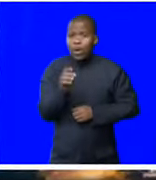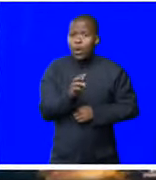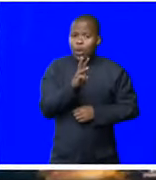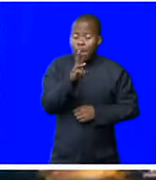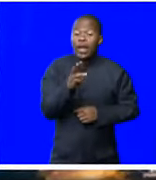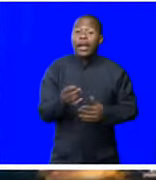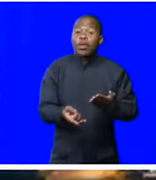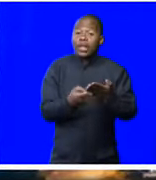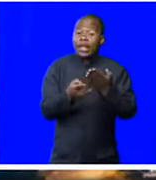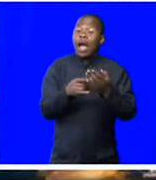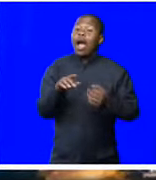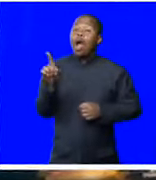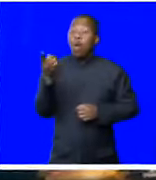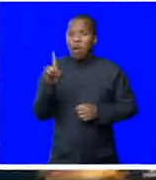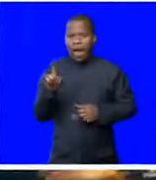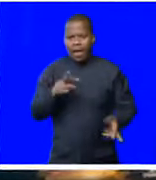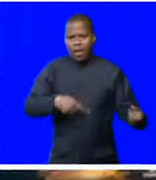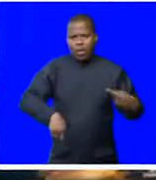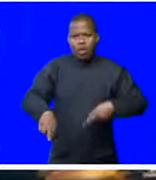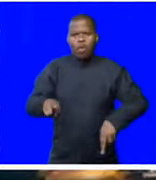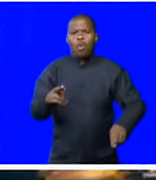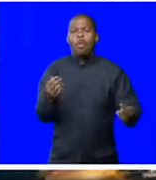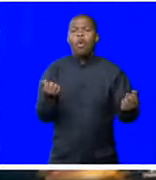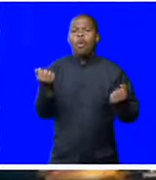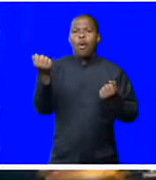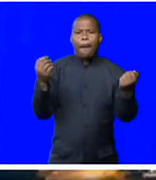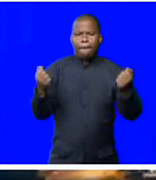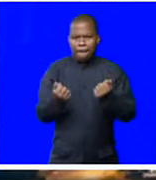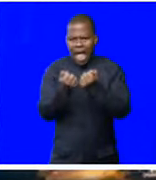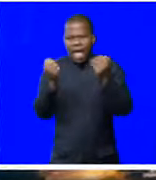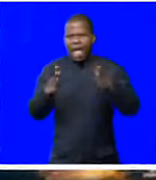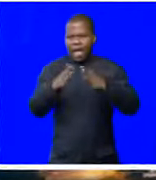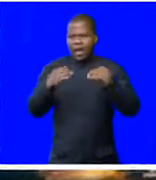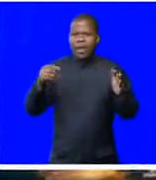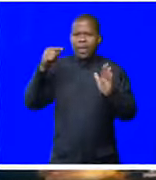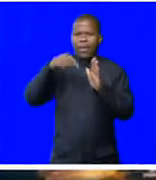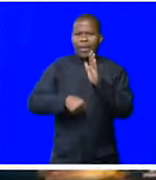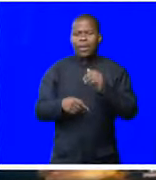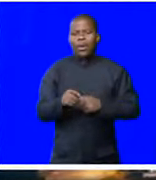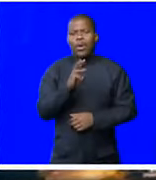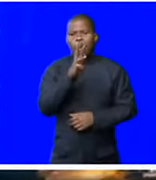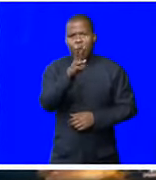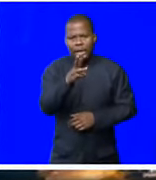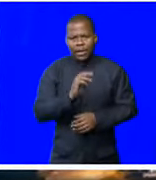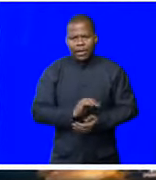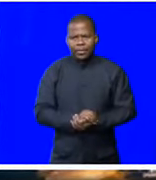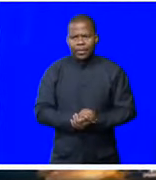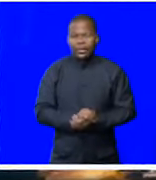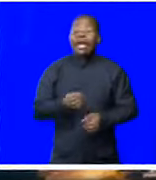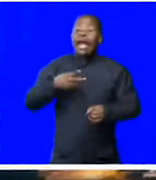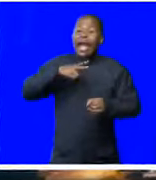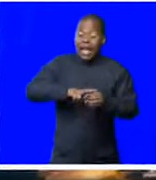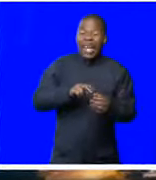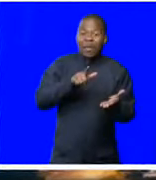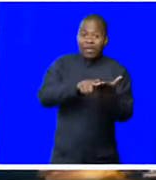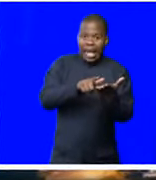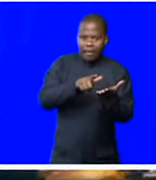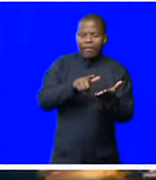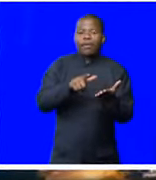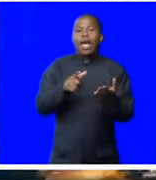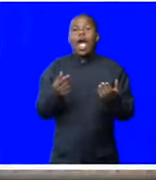country. Mkalipi says this will make it easier for regular traffic offenders to be caught and have their driver's licenses